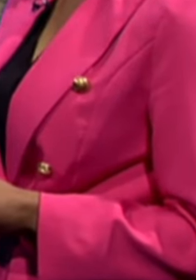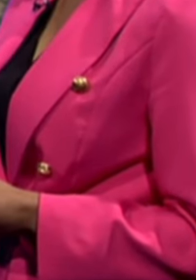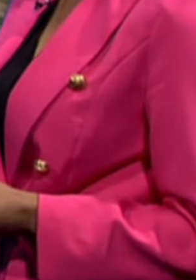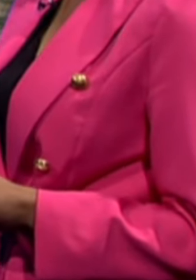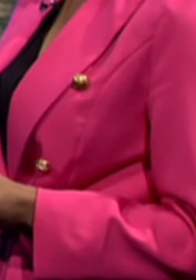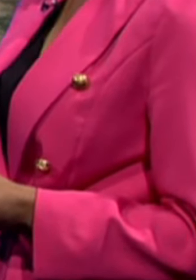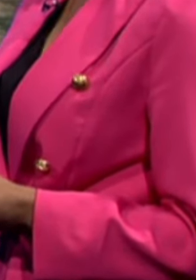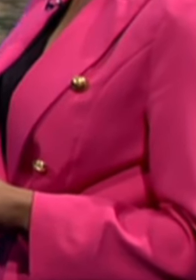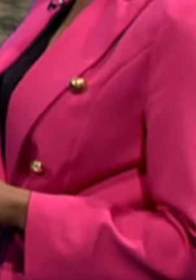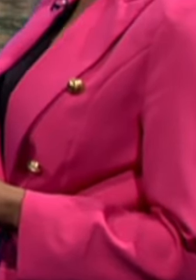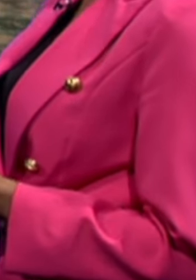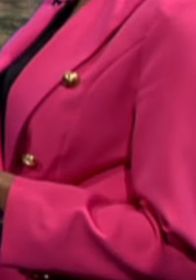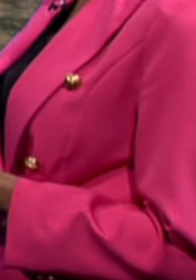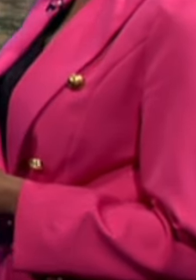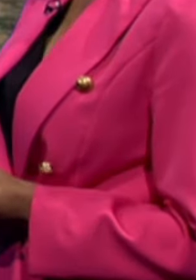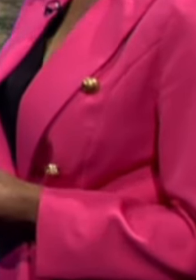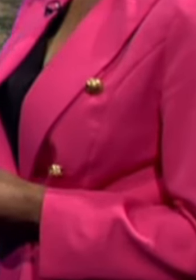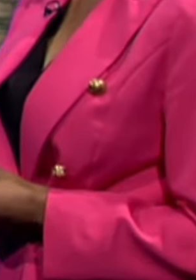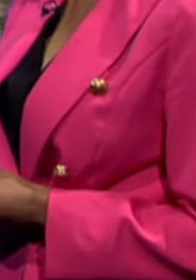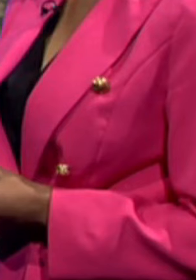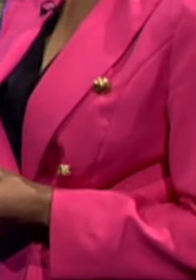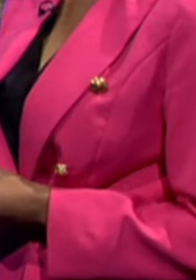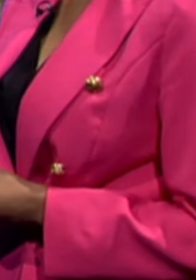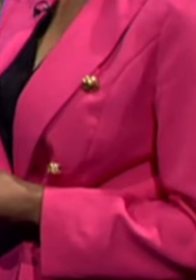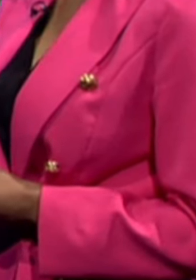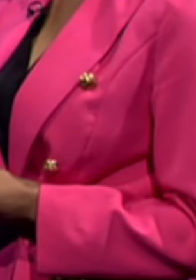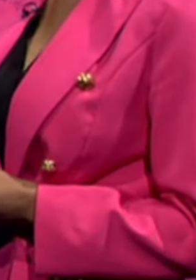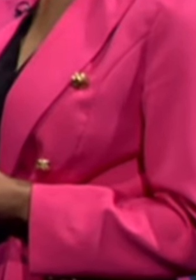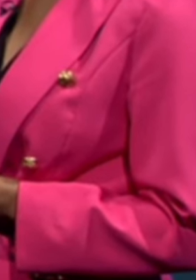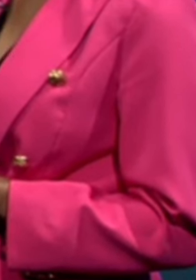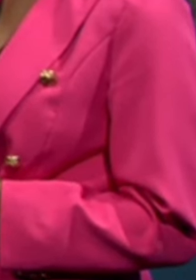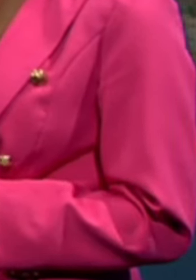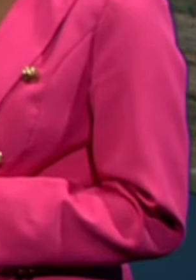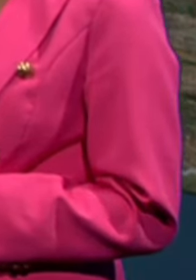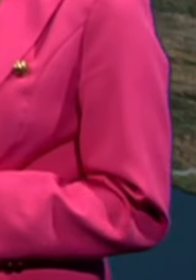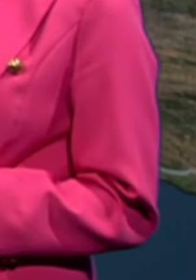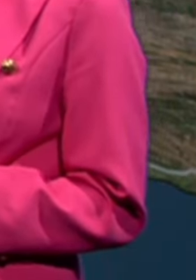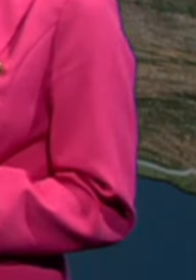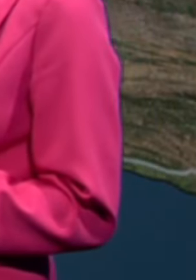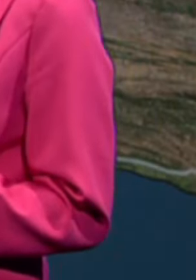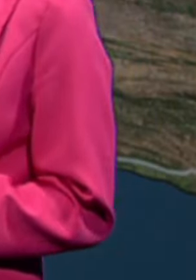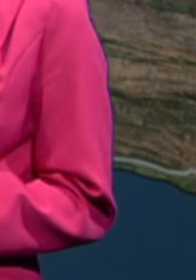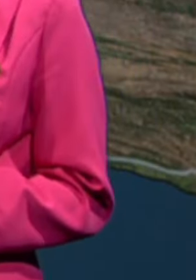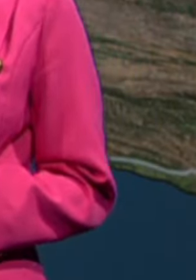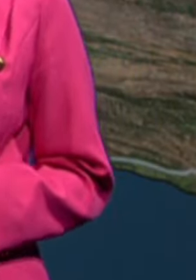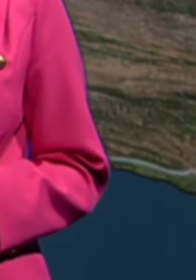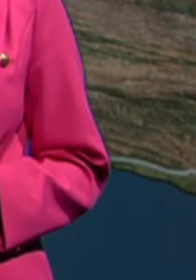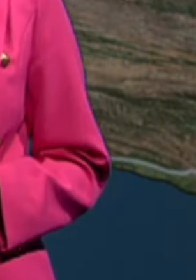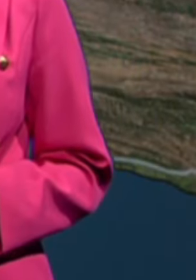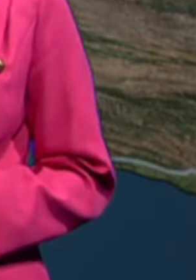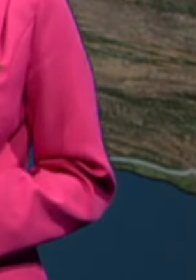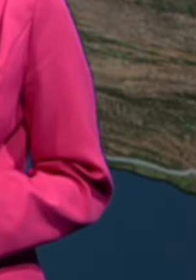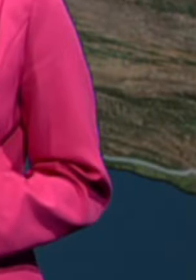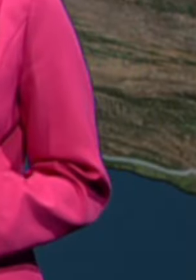gone go itekanela Outsworn ka digata di le 17 go ya go di le 30 Worcester ka digata di le 17 go ya go